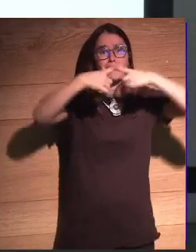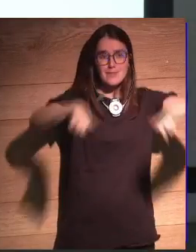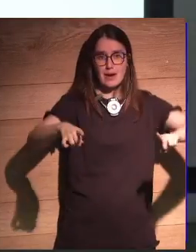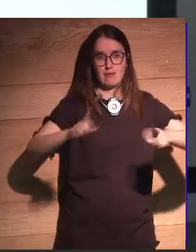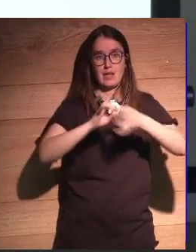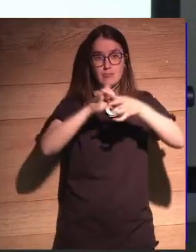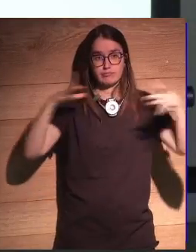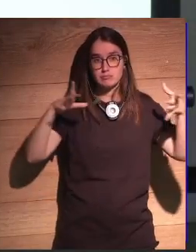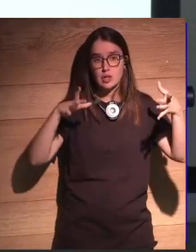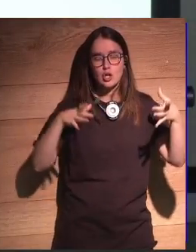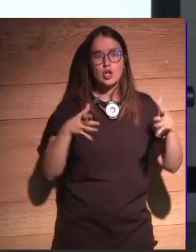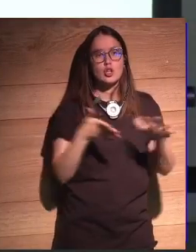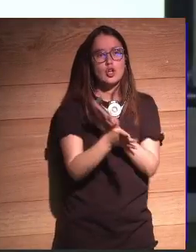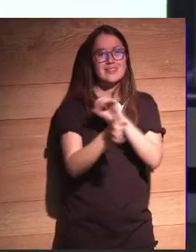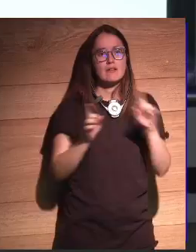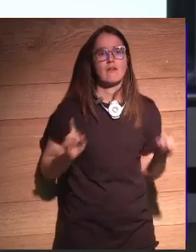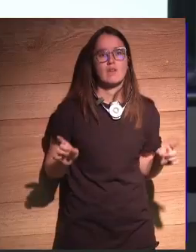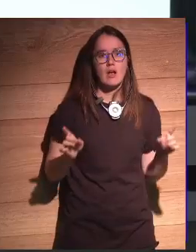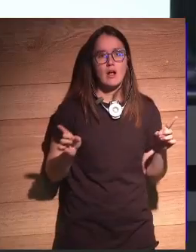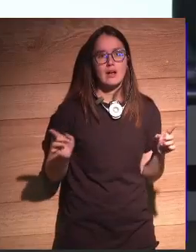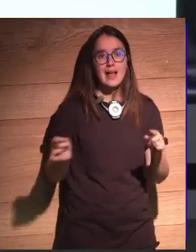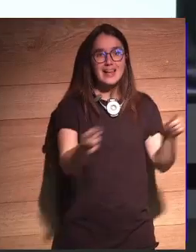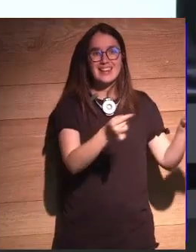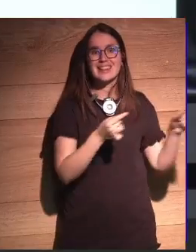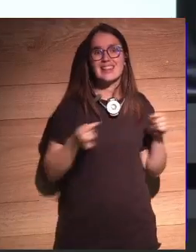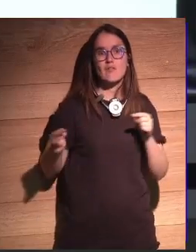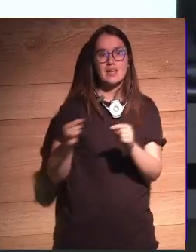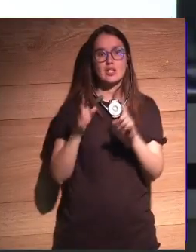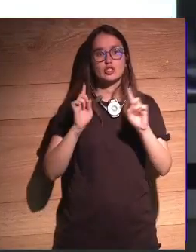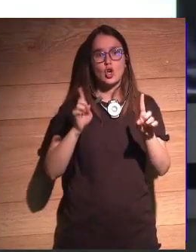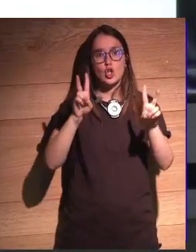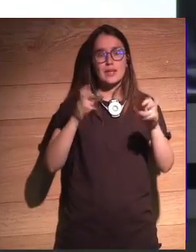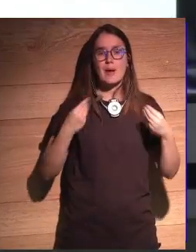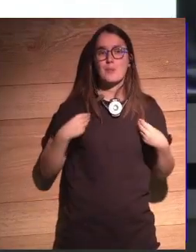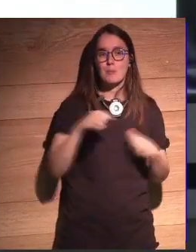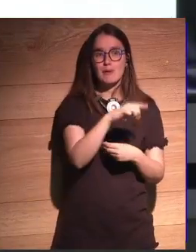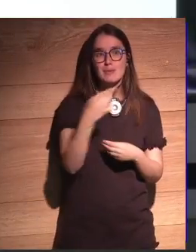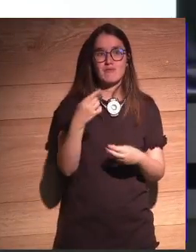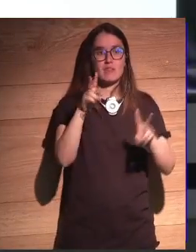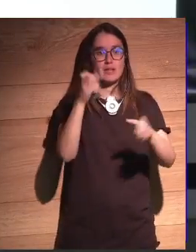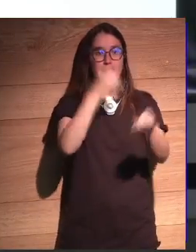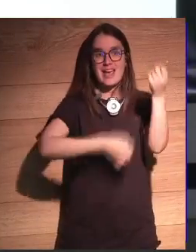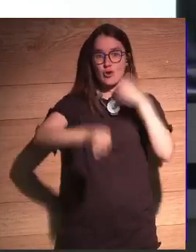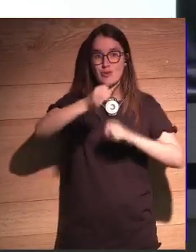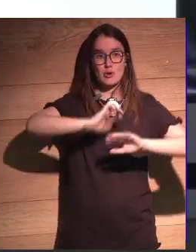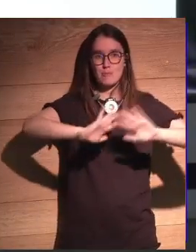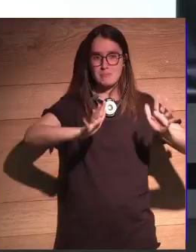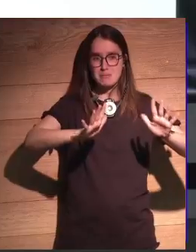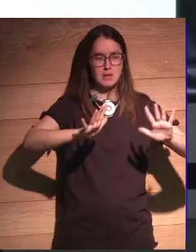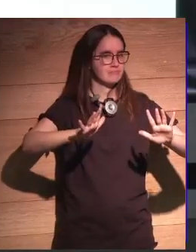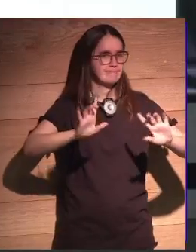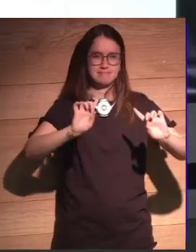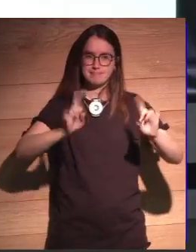that we want to make the debate about housing narrowly economistic. We argued that when we talk about